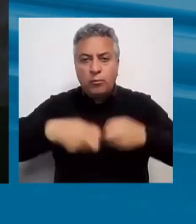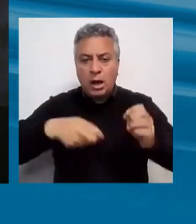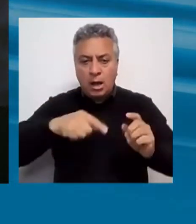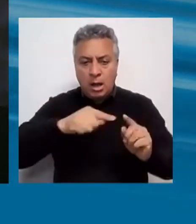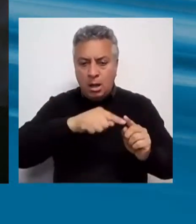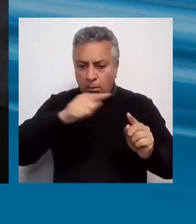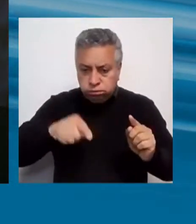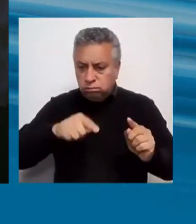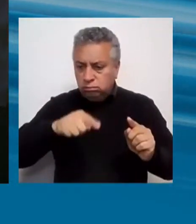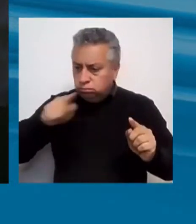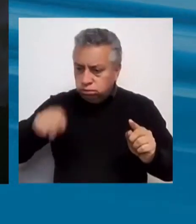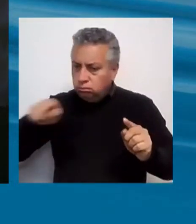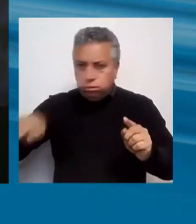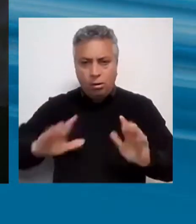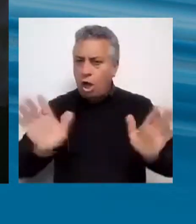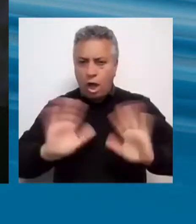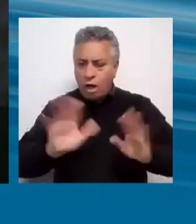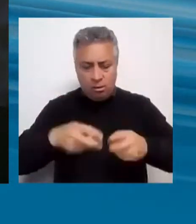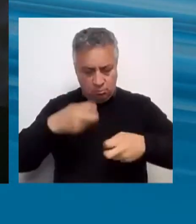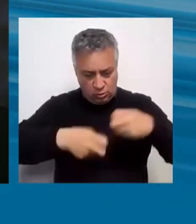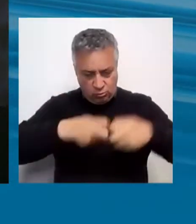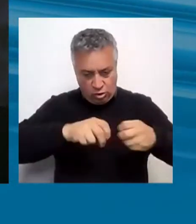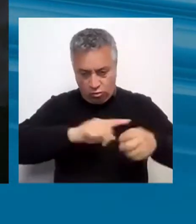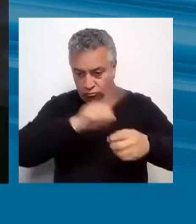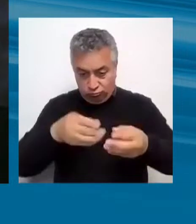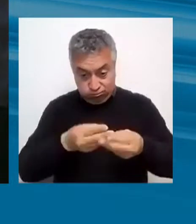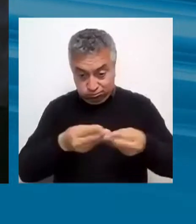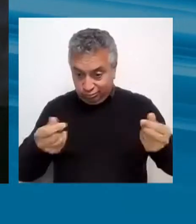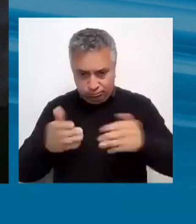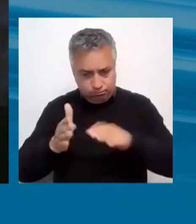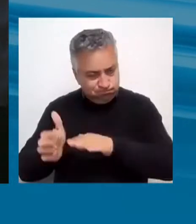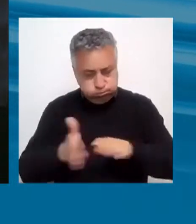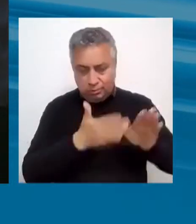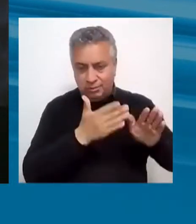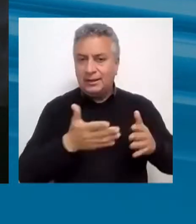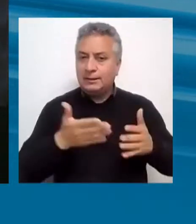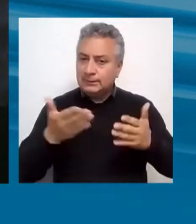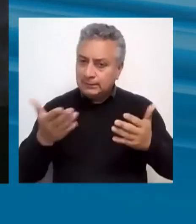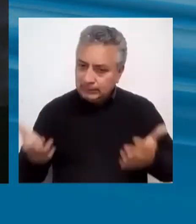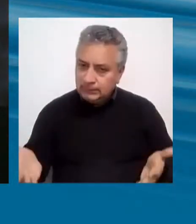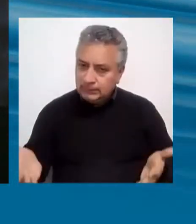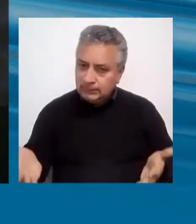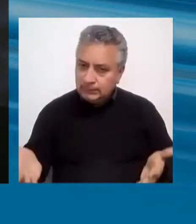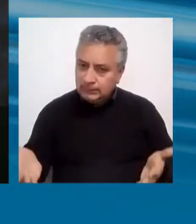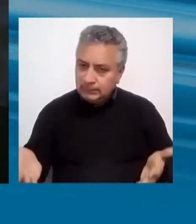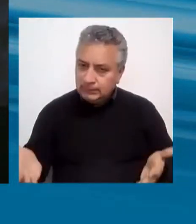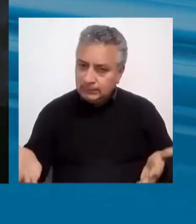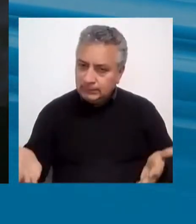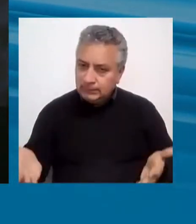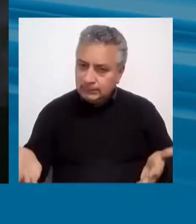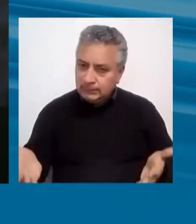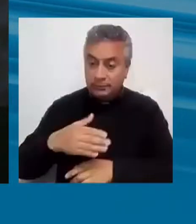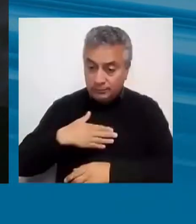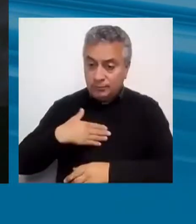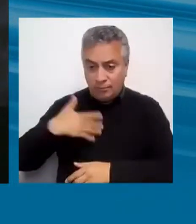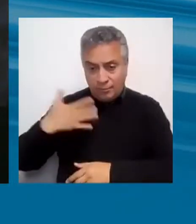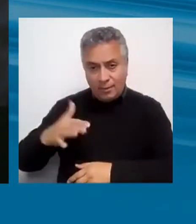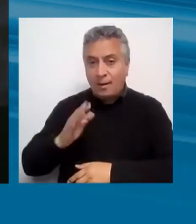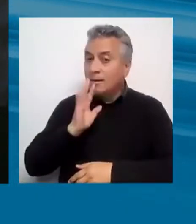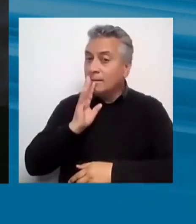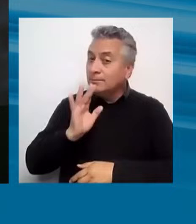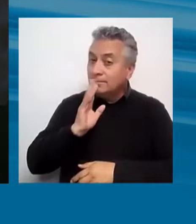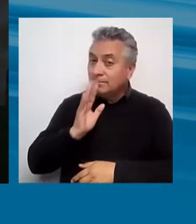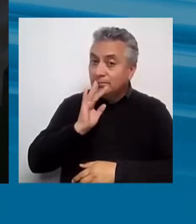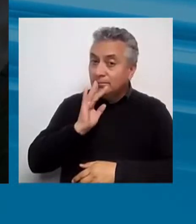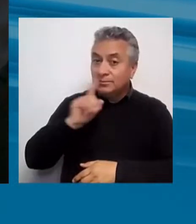same problems. And as a second conclusion, I would also like to say that based on what